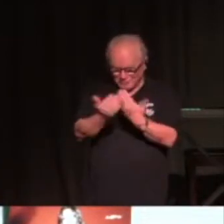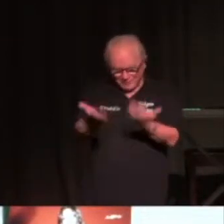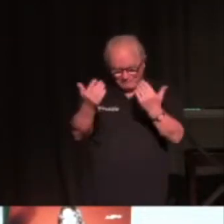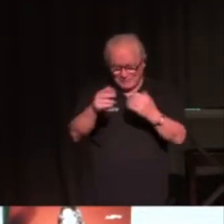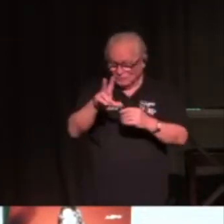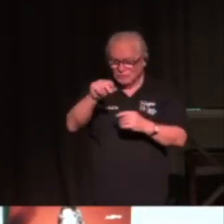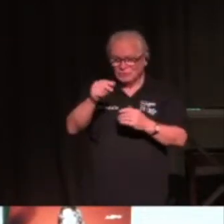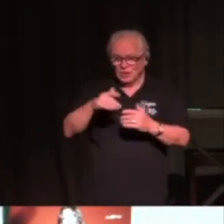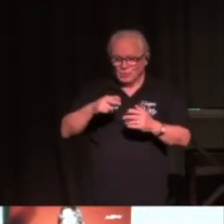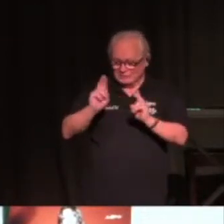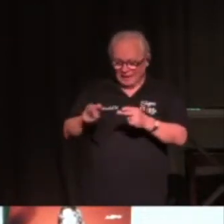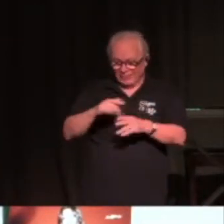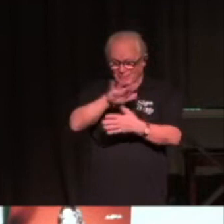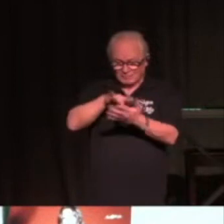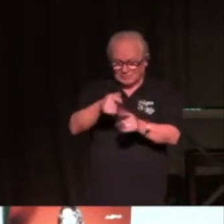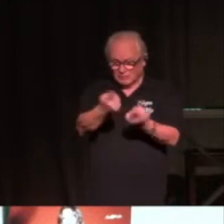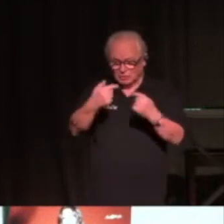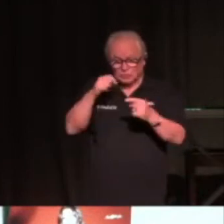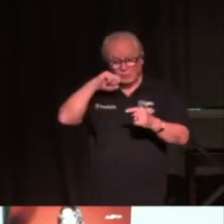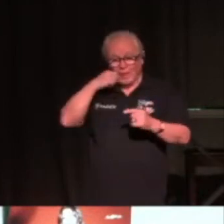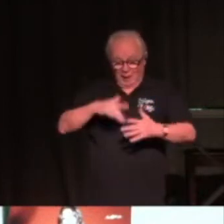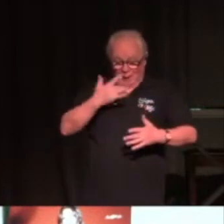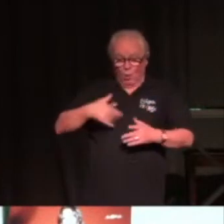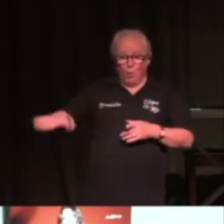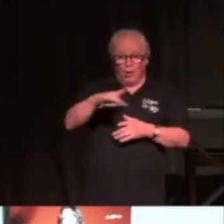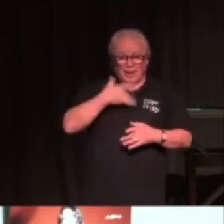loss of life among you, but only of the ship.